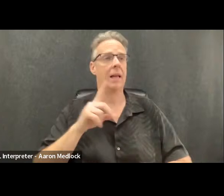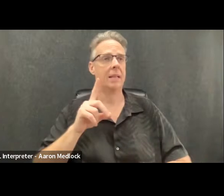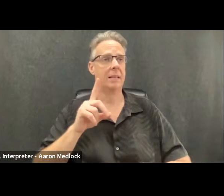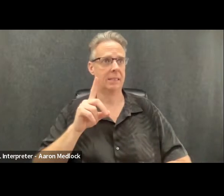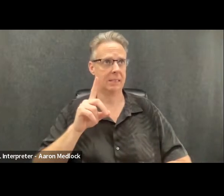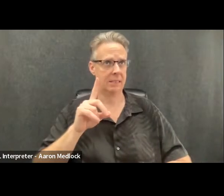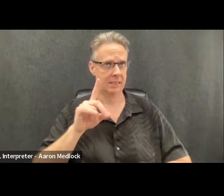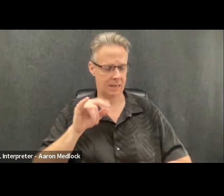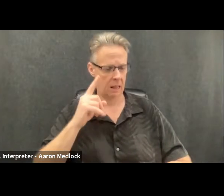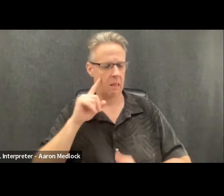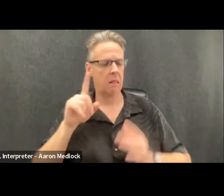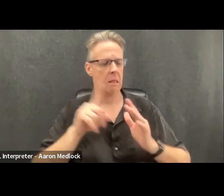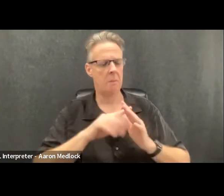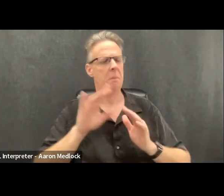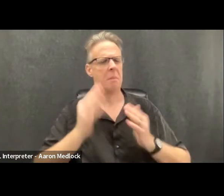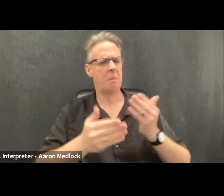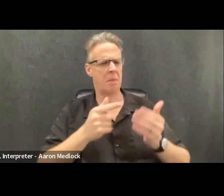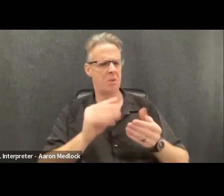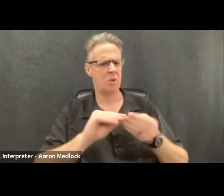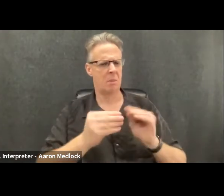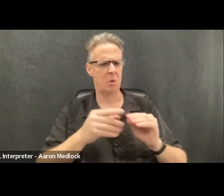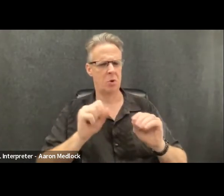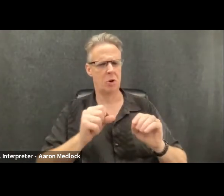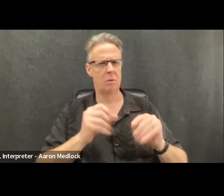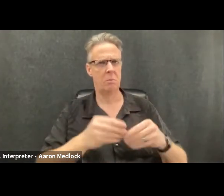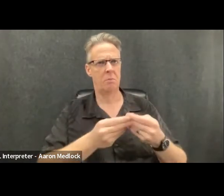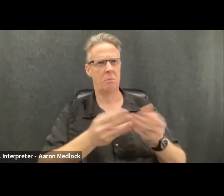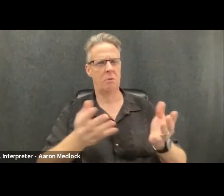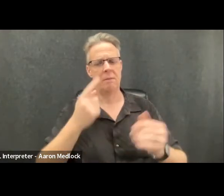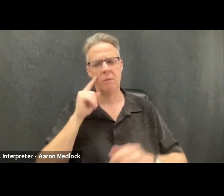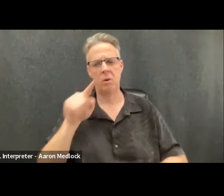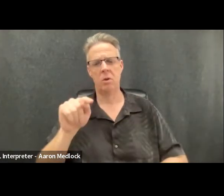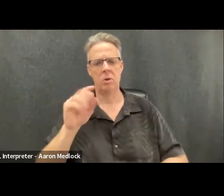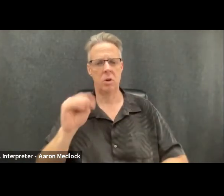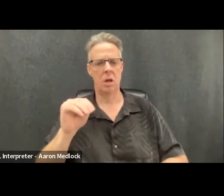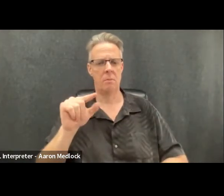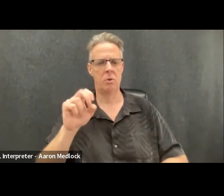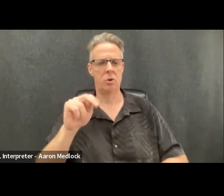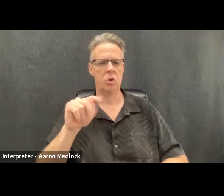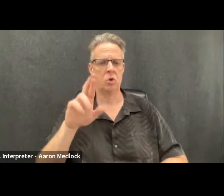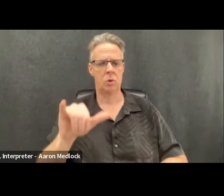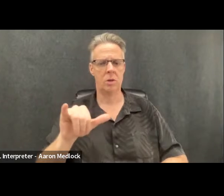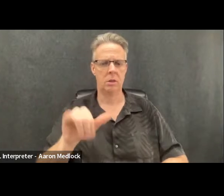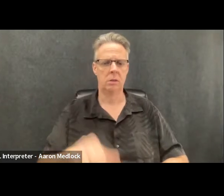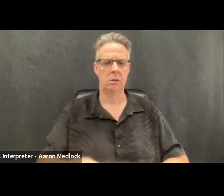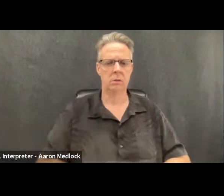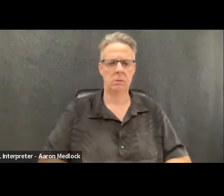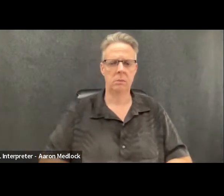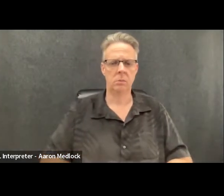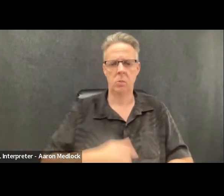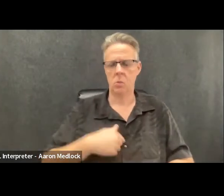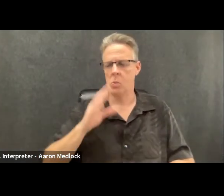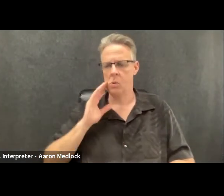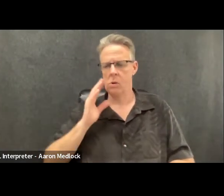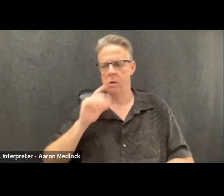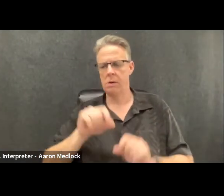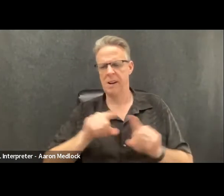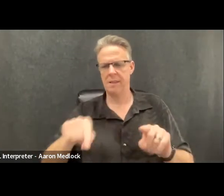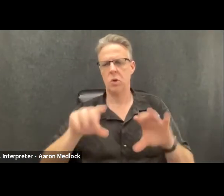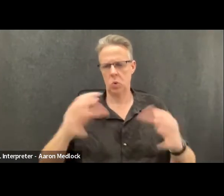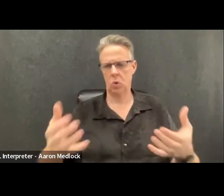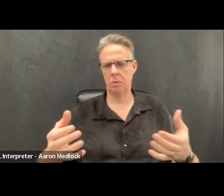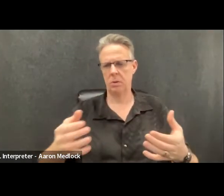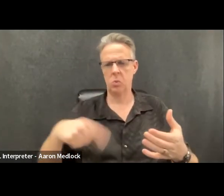that those numbers be provided to at least Mr. Tom Gentry. We will get them. We'll get them out to this group